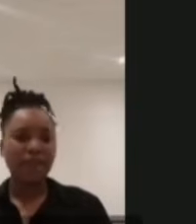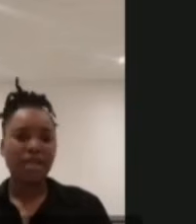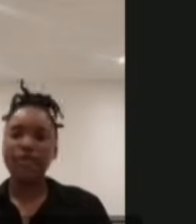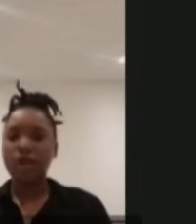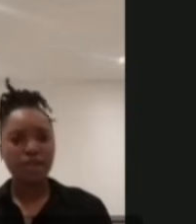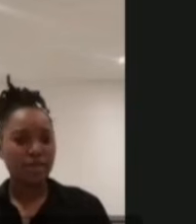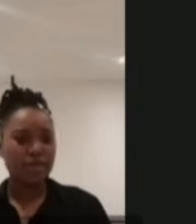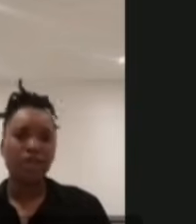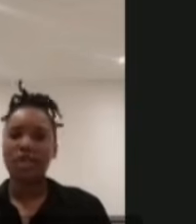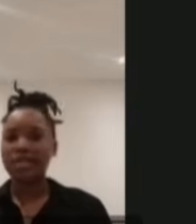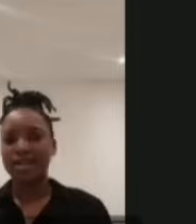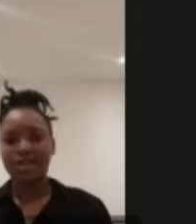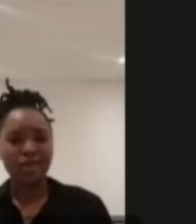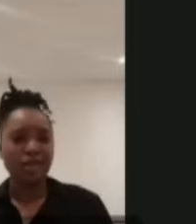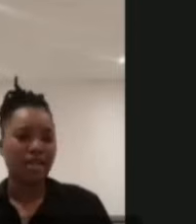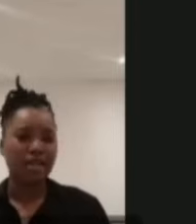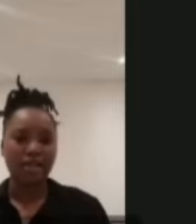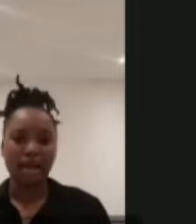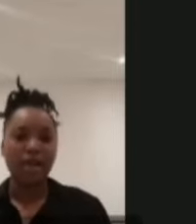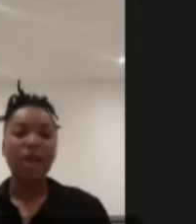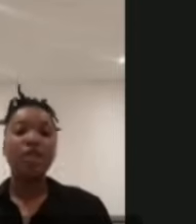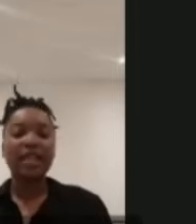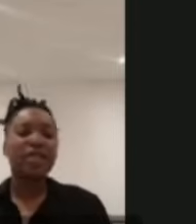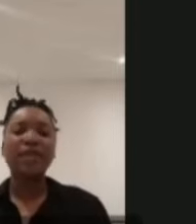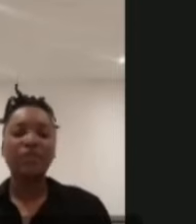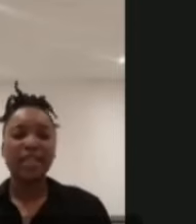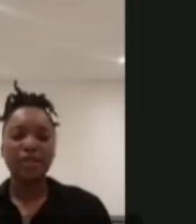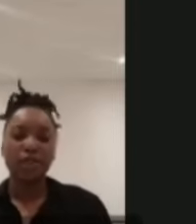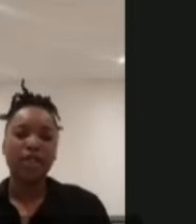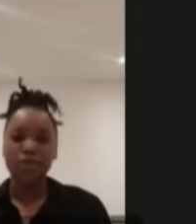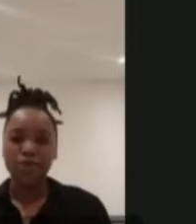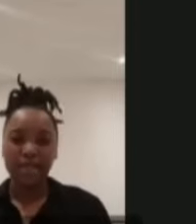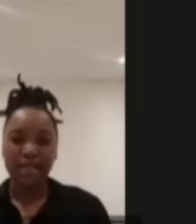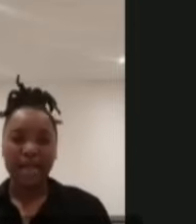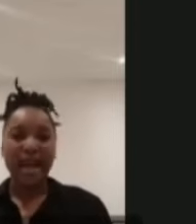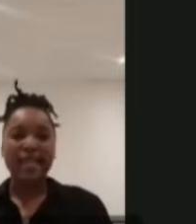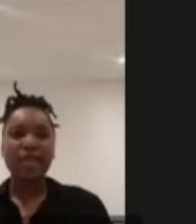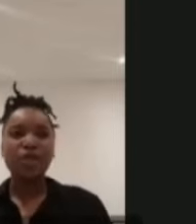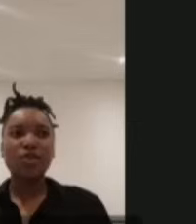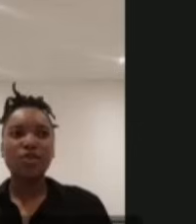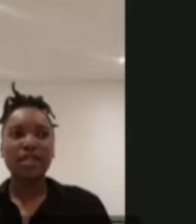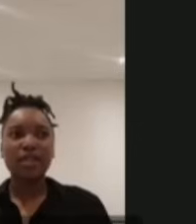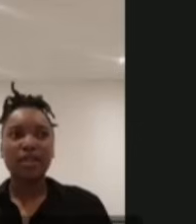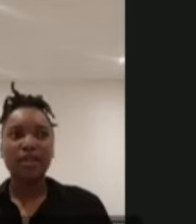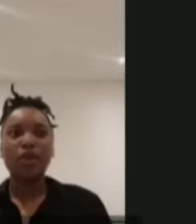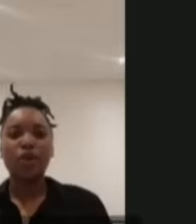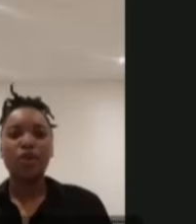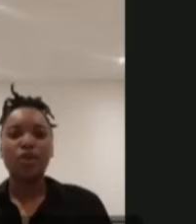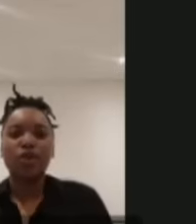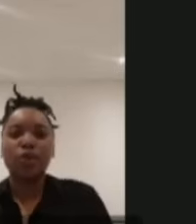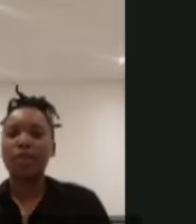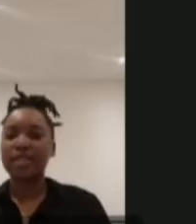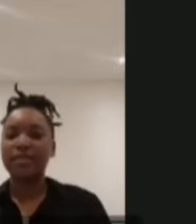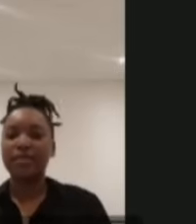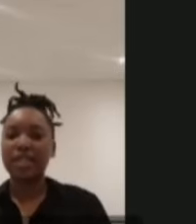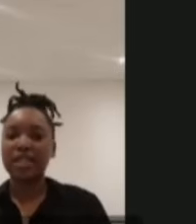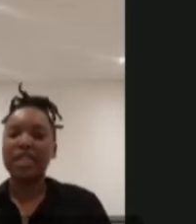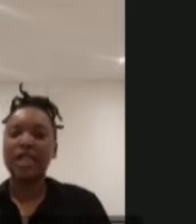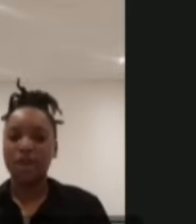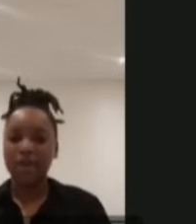necessarily, because if you're on social media, you're on TikTok, you're on Instagram, you're continually flooded with news. I think it's also just not knowing what to do with all